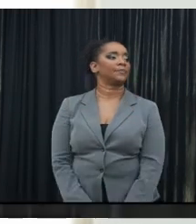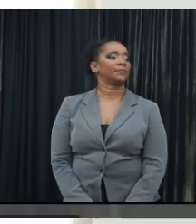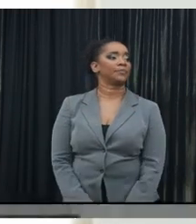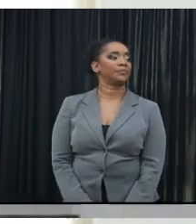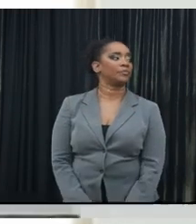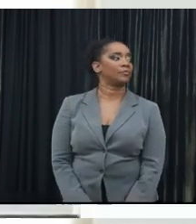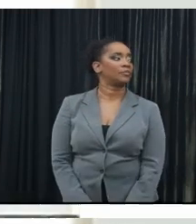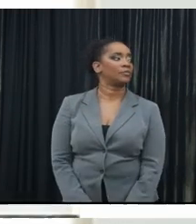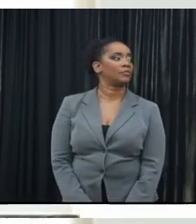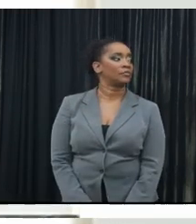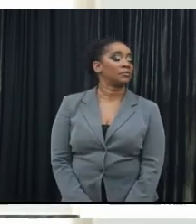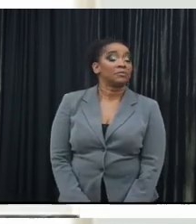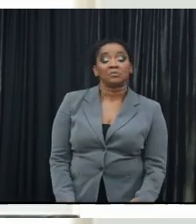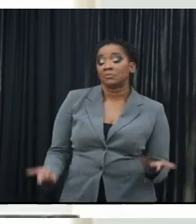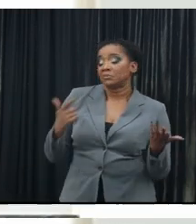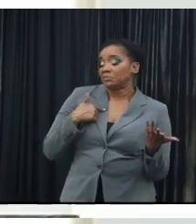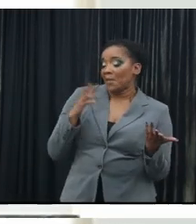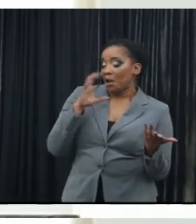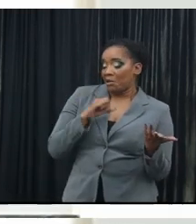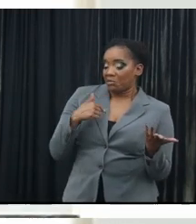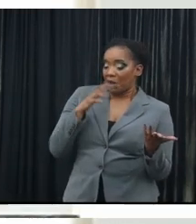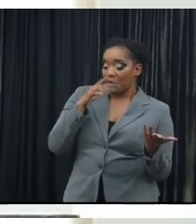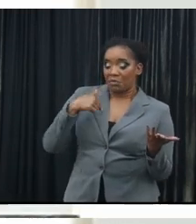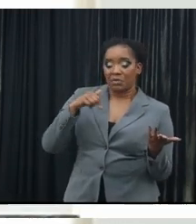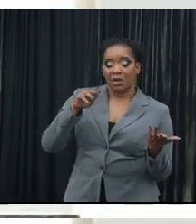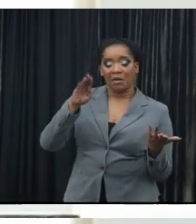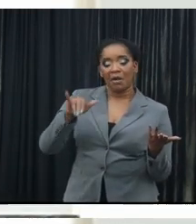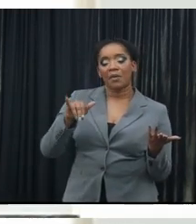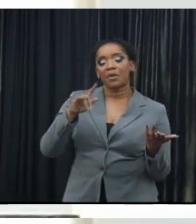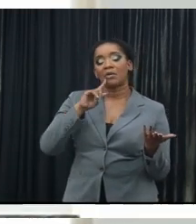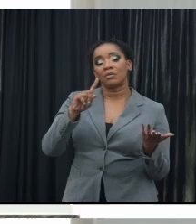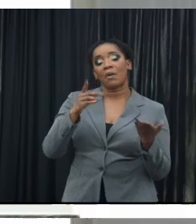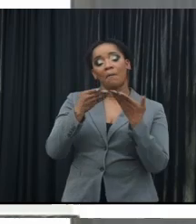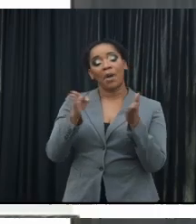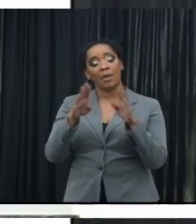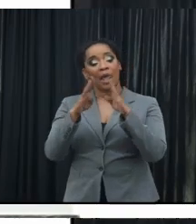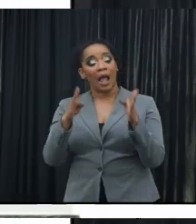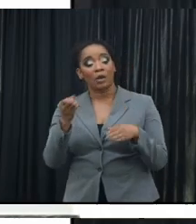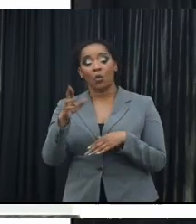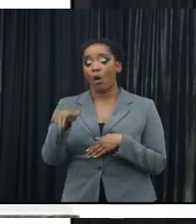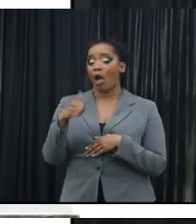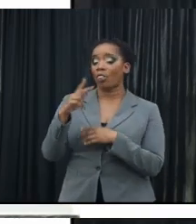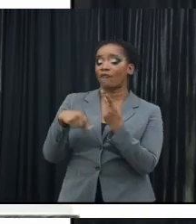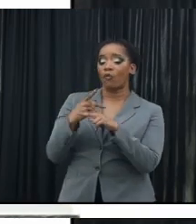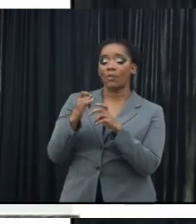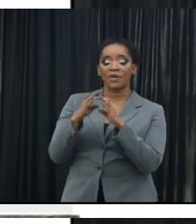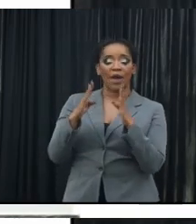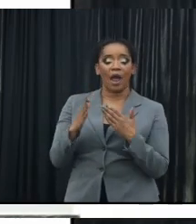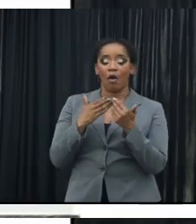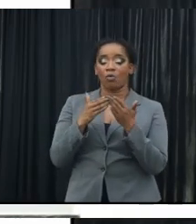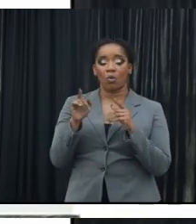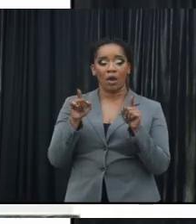I guess I'll go. This is Amy. Whether it is public housing or other forms of housing here, from